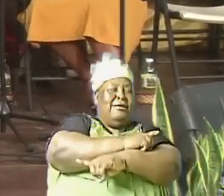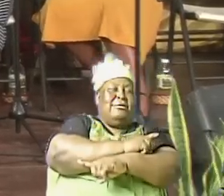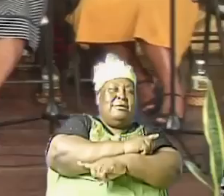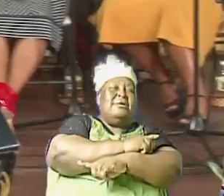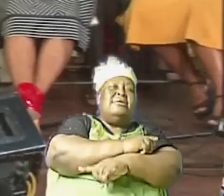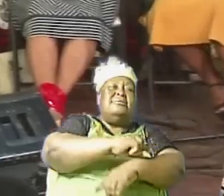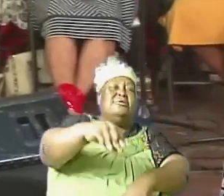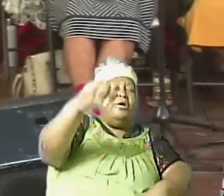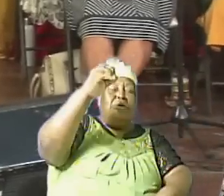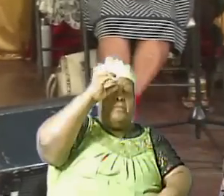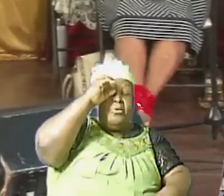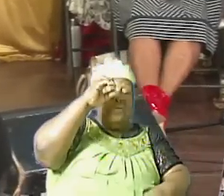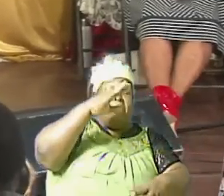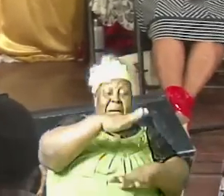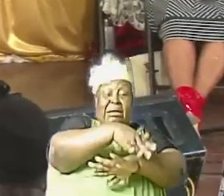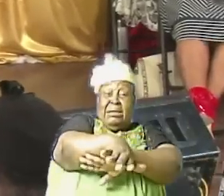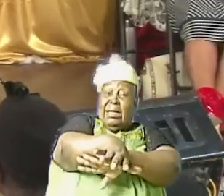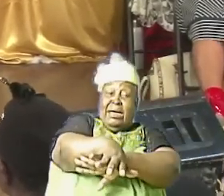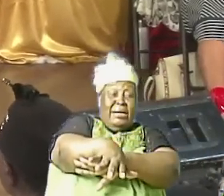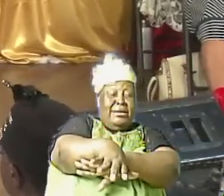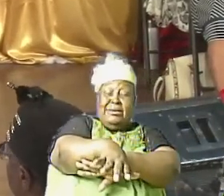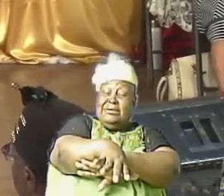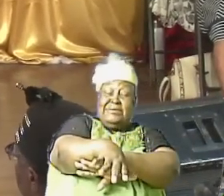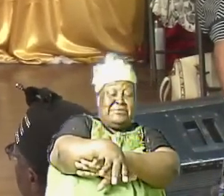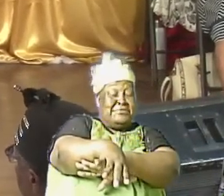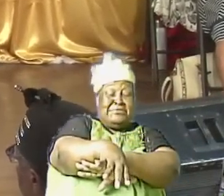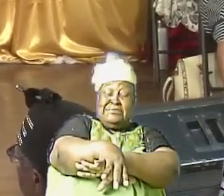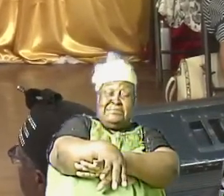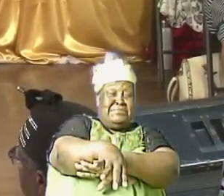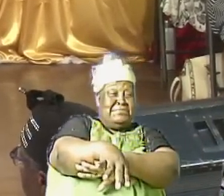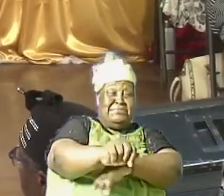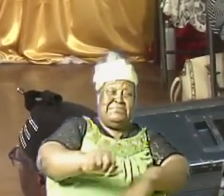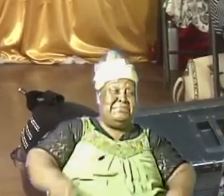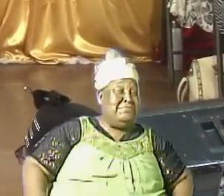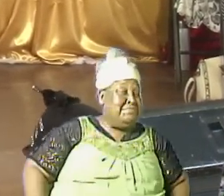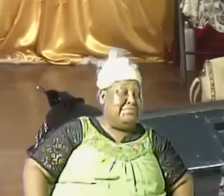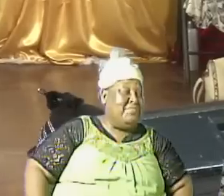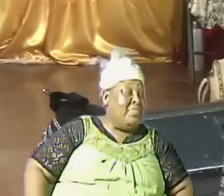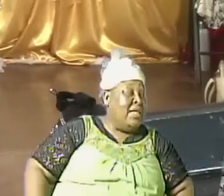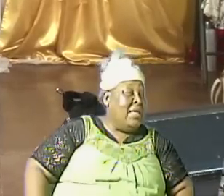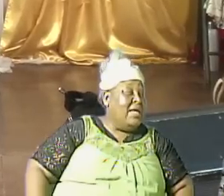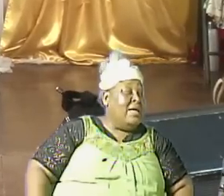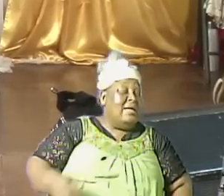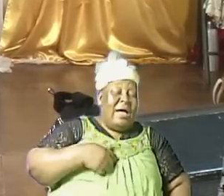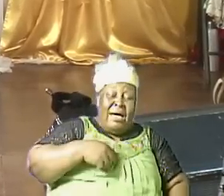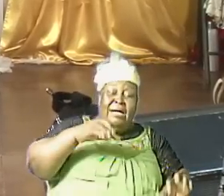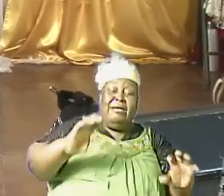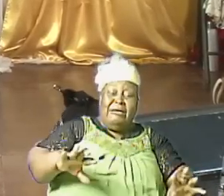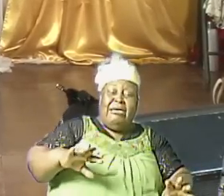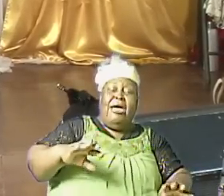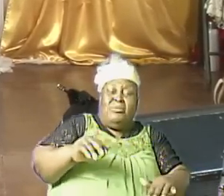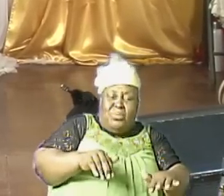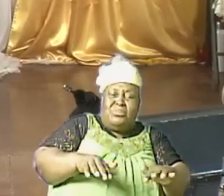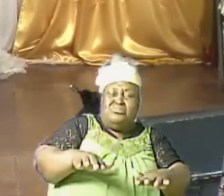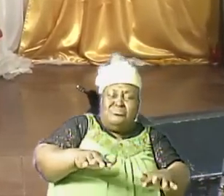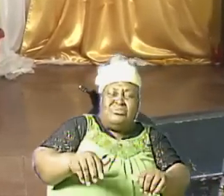smite me by day, nor the moon by night. I can walk in